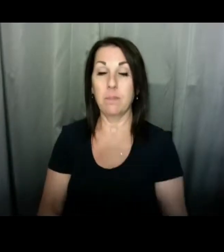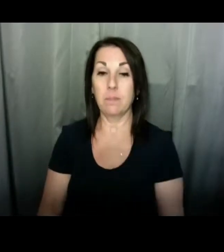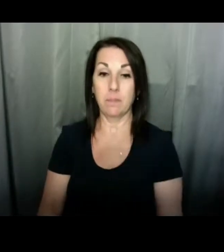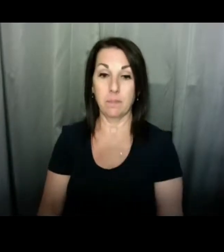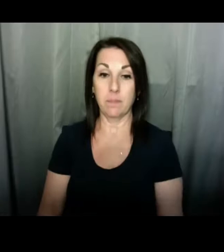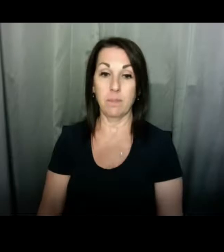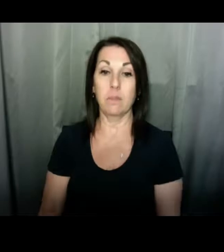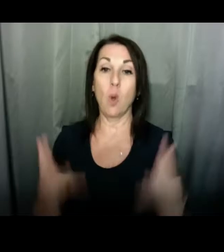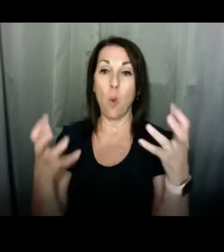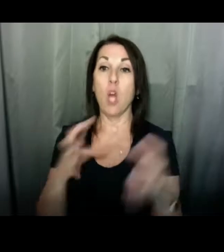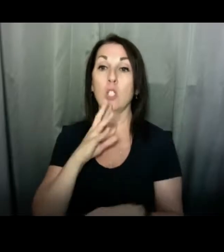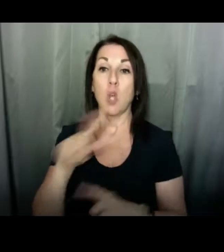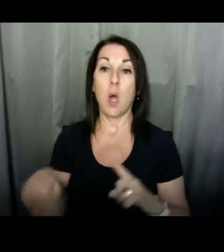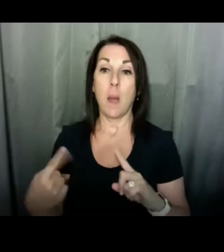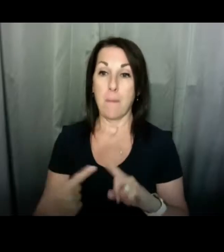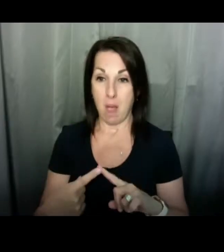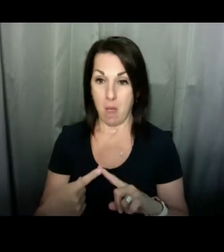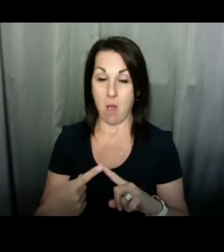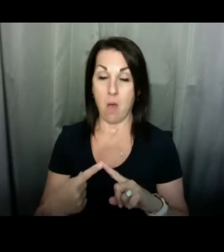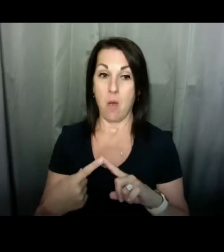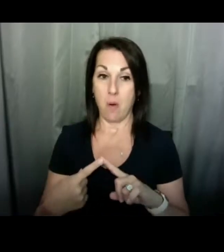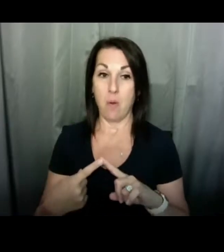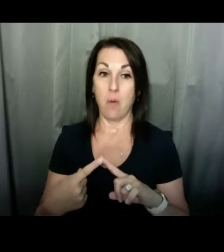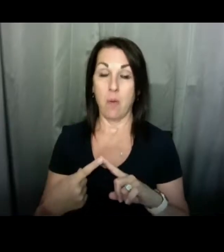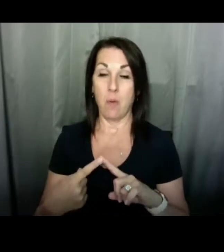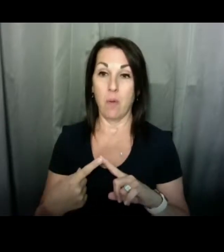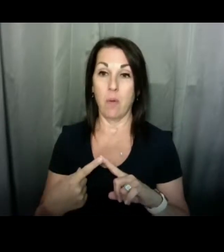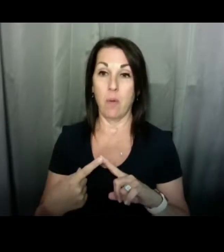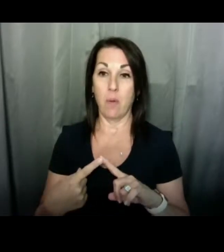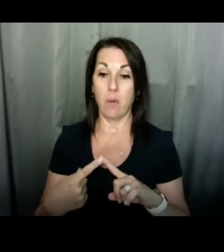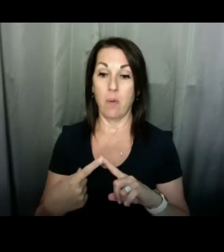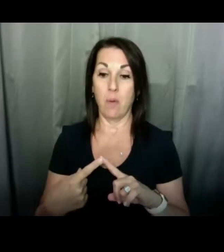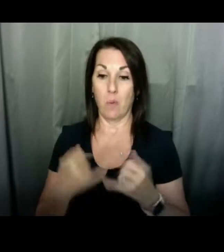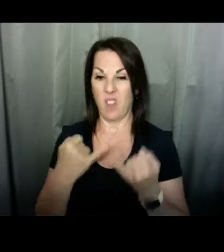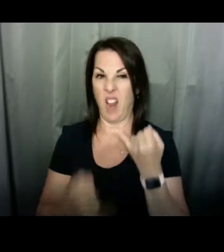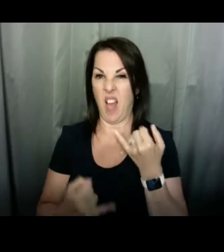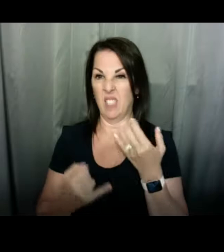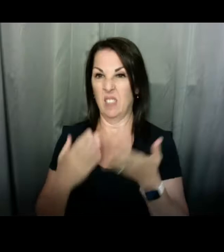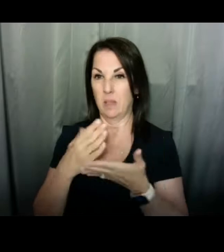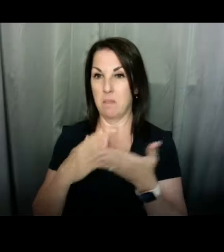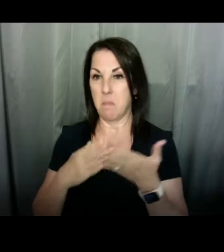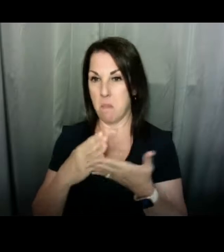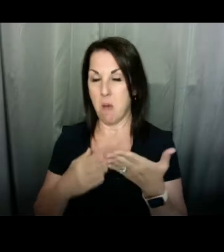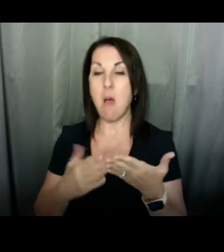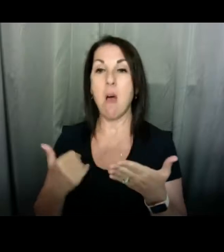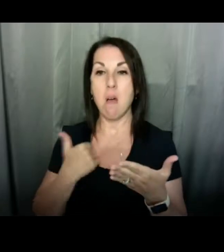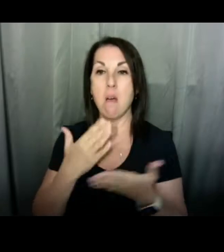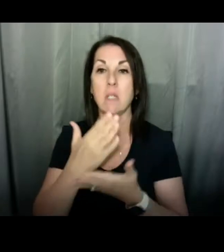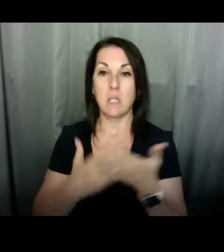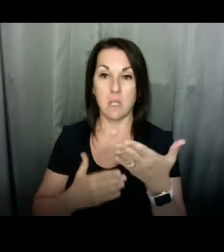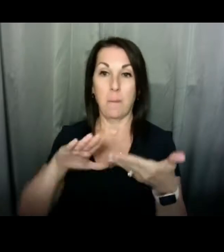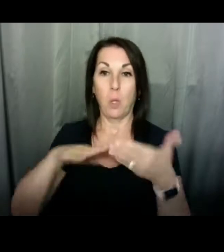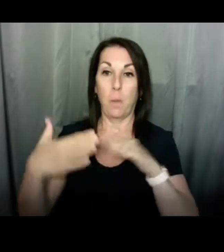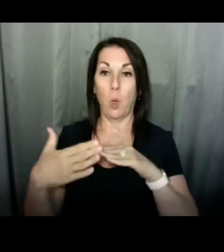we want to sort of, leading on from the last segue, we want to do some community advocacy